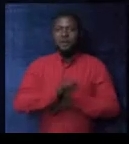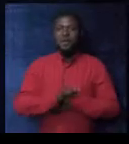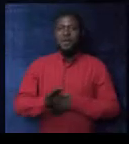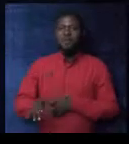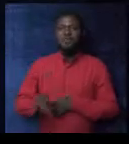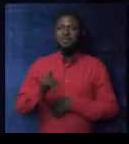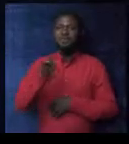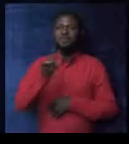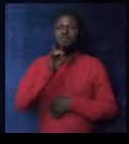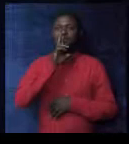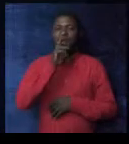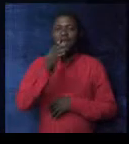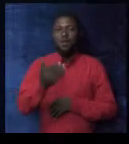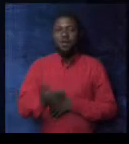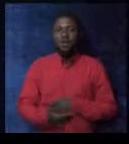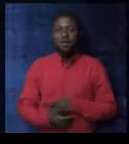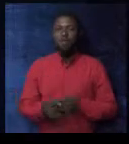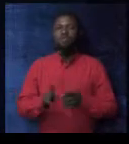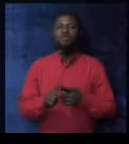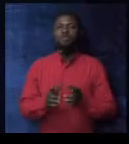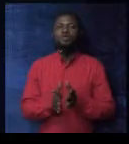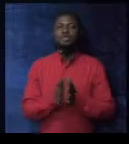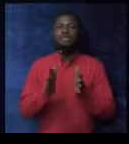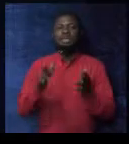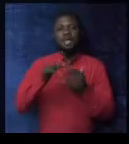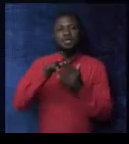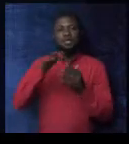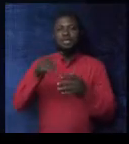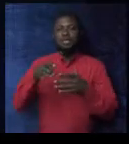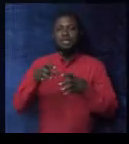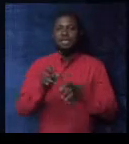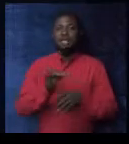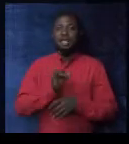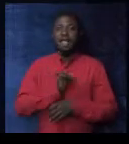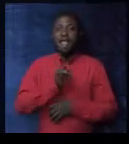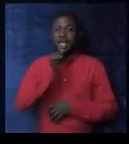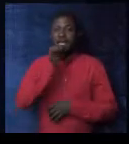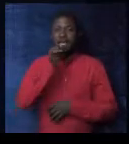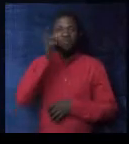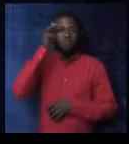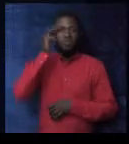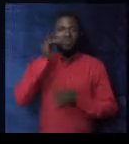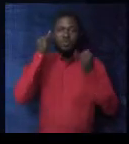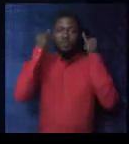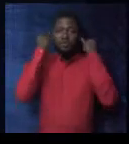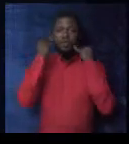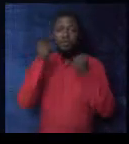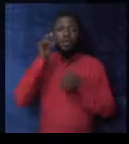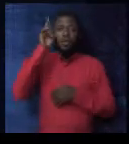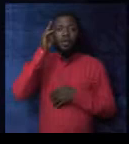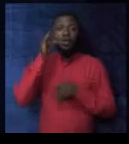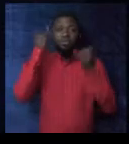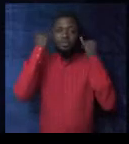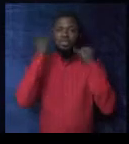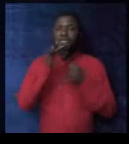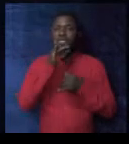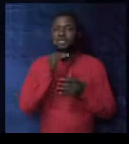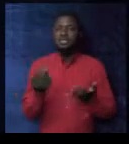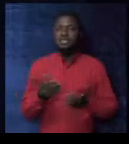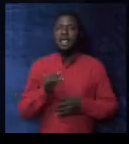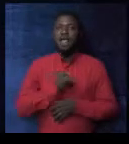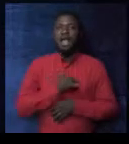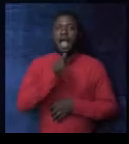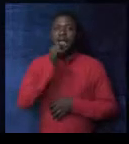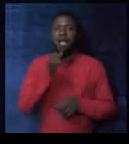Hello pupils, you are welcome to General Studies class. I am Uncle Popo. Uncle Popo is